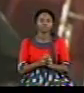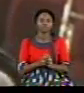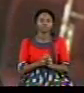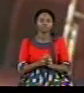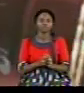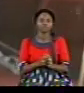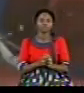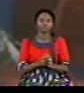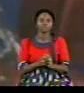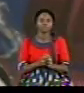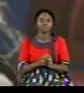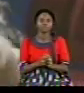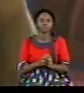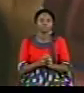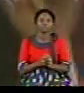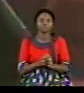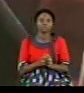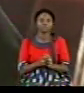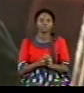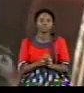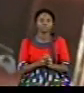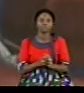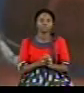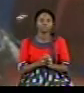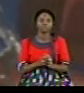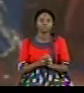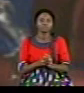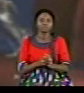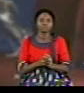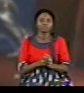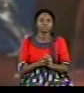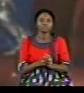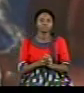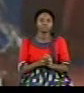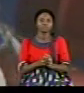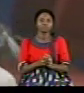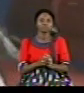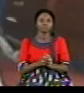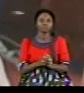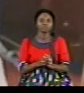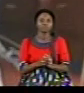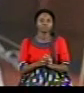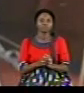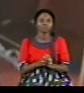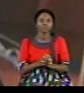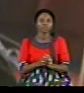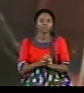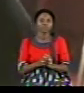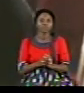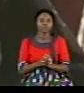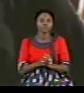Otoya tatere uki na onadala. Mi kruse me traba.